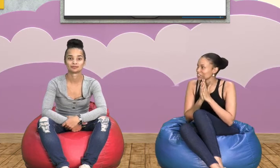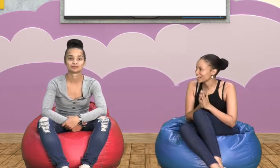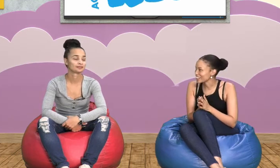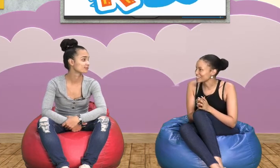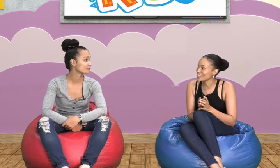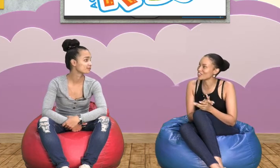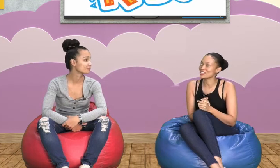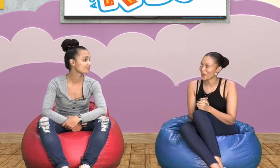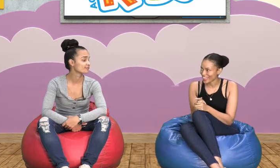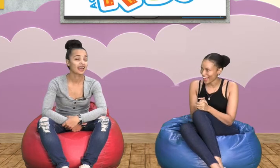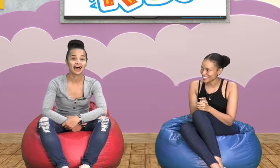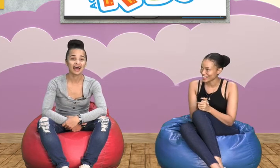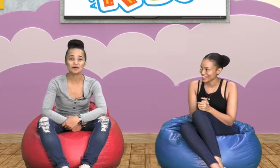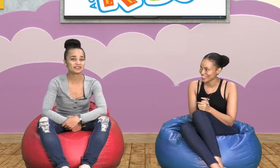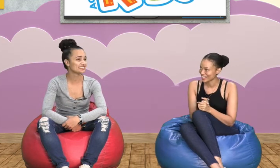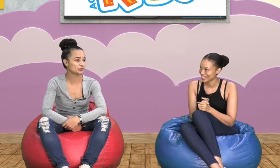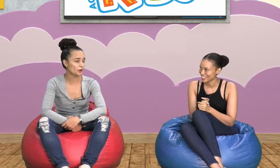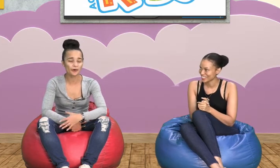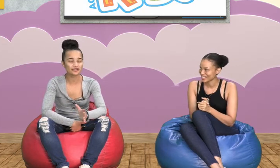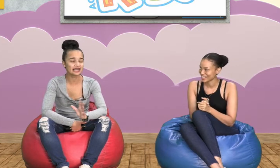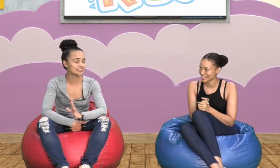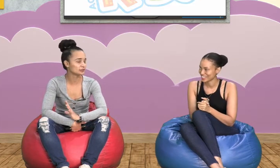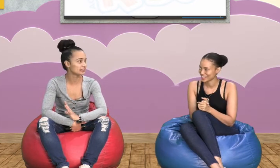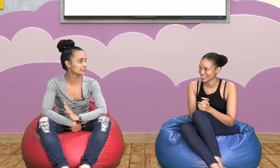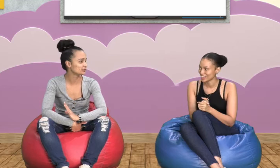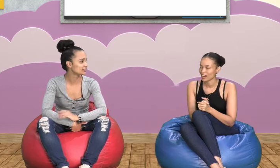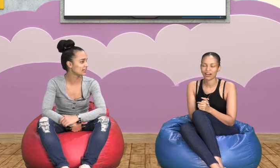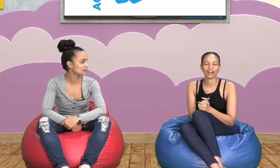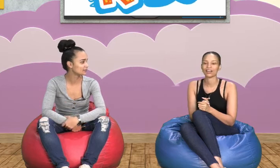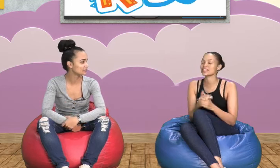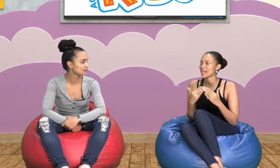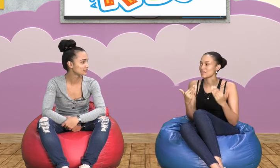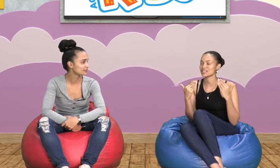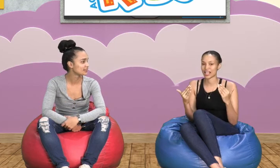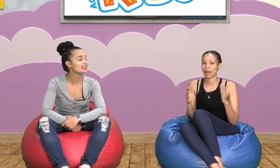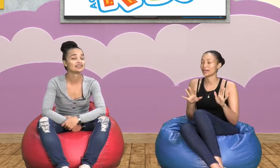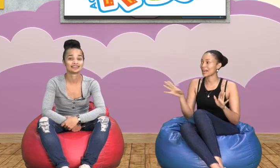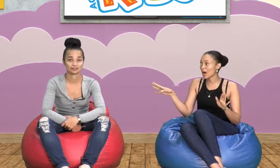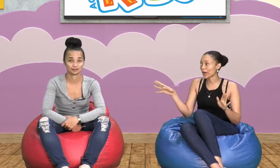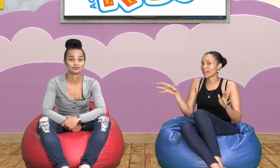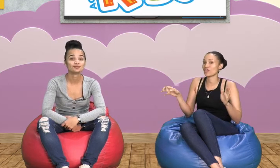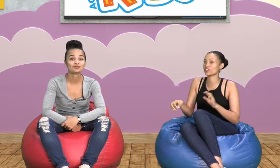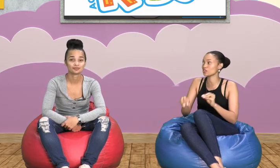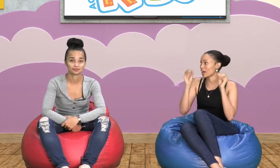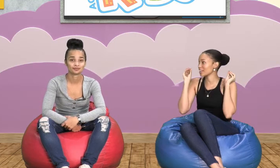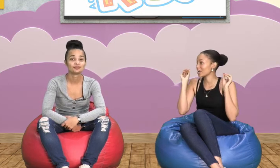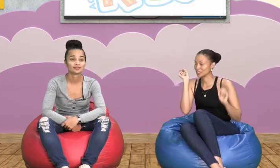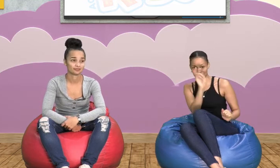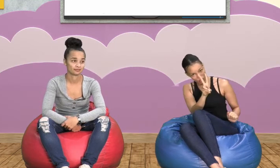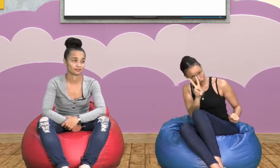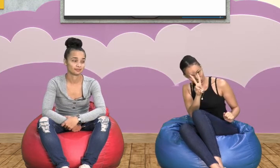Wow, Jenny, didn't you enjoy that? I always enjoy all the lessons with Teacher Mutsa. Oh, same, same. But now we're heading over to